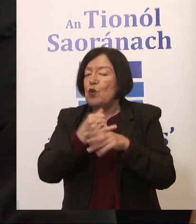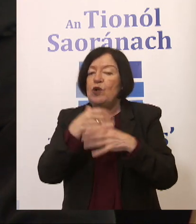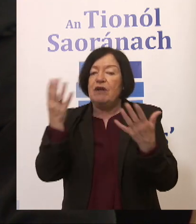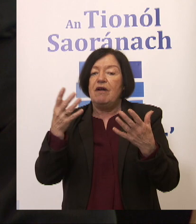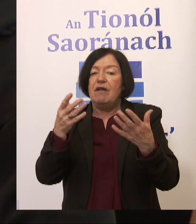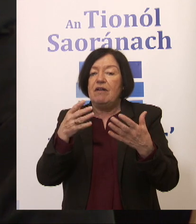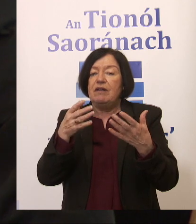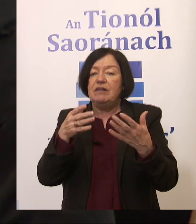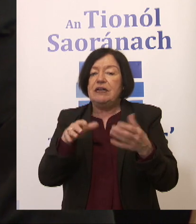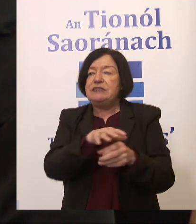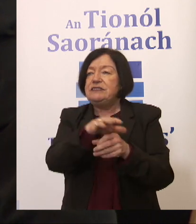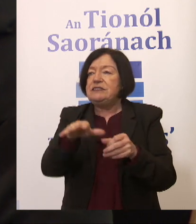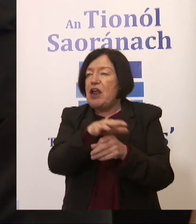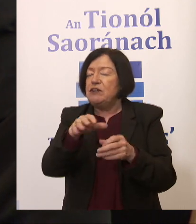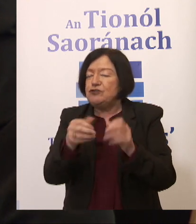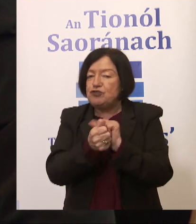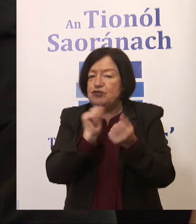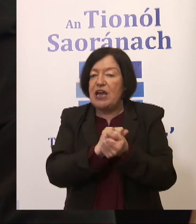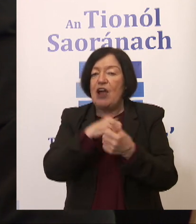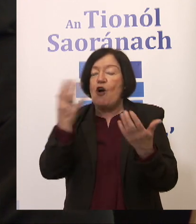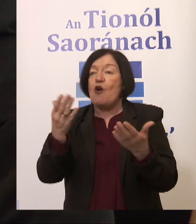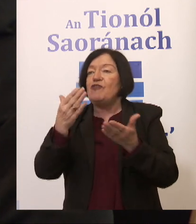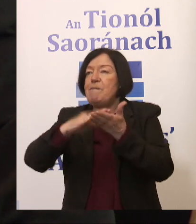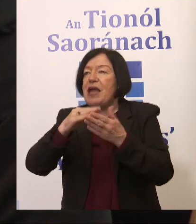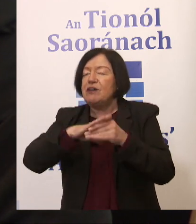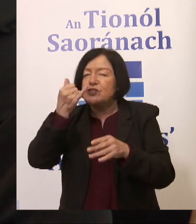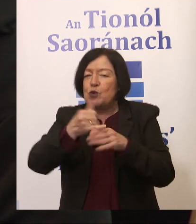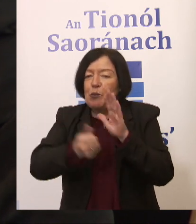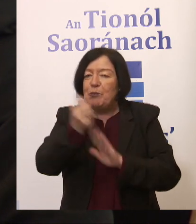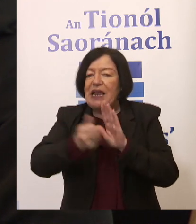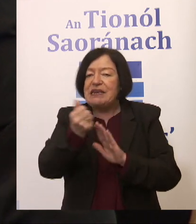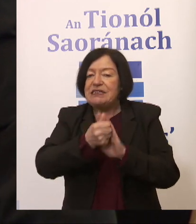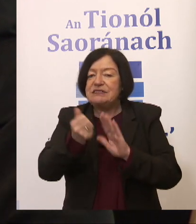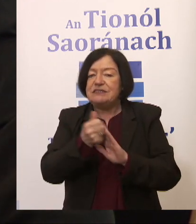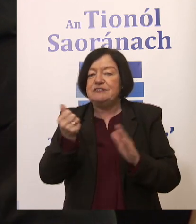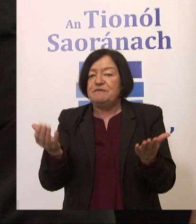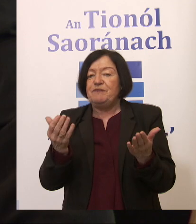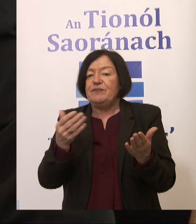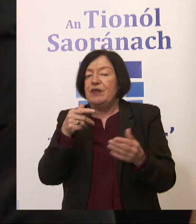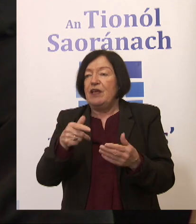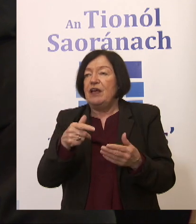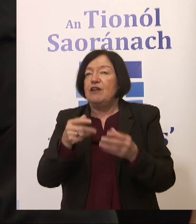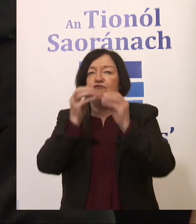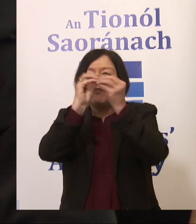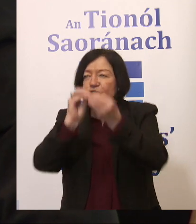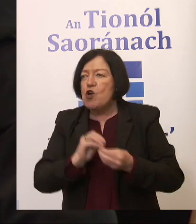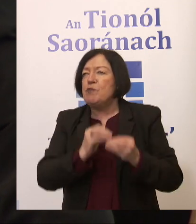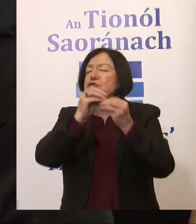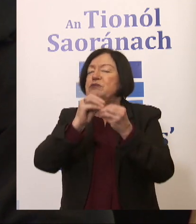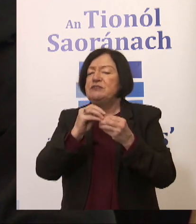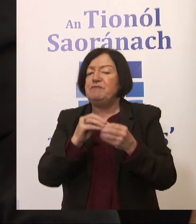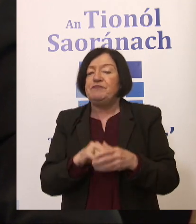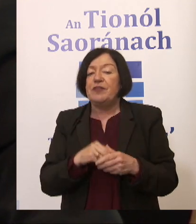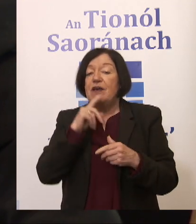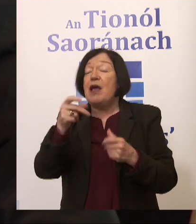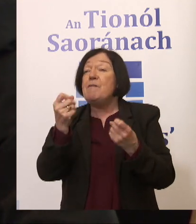that, but also the maintenance of school buildings, for example. So the asset management task around school buildings and refurbishment and things like that. But in